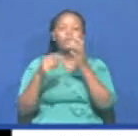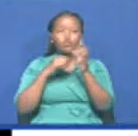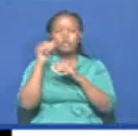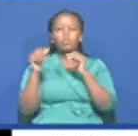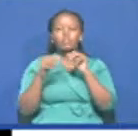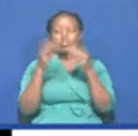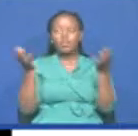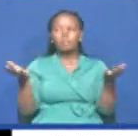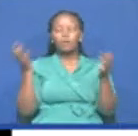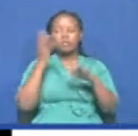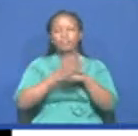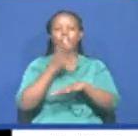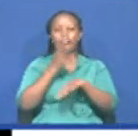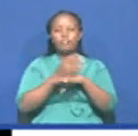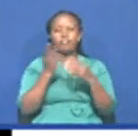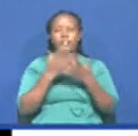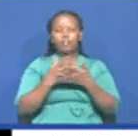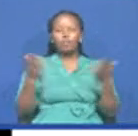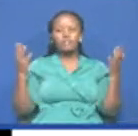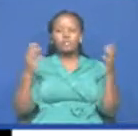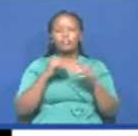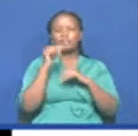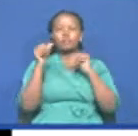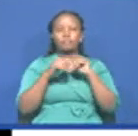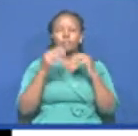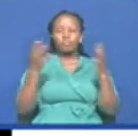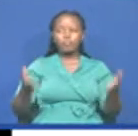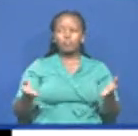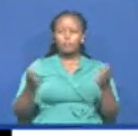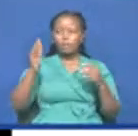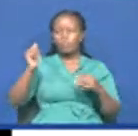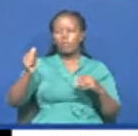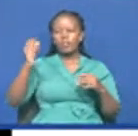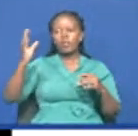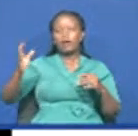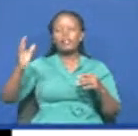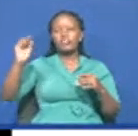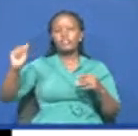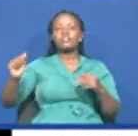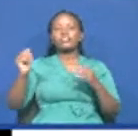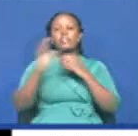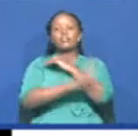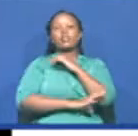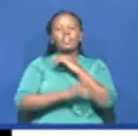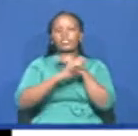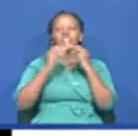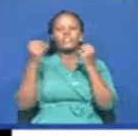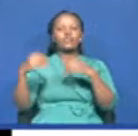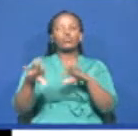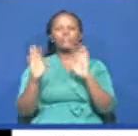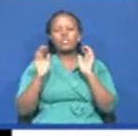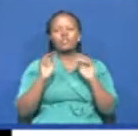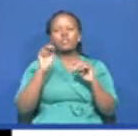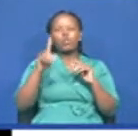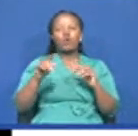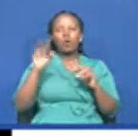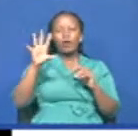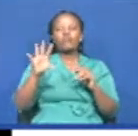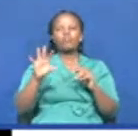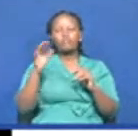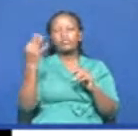give you some brief statistics, is that according to ACA, the country loses a cool 153.1